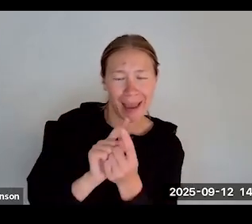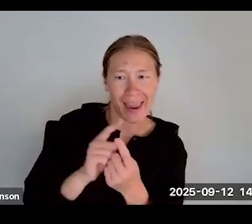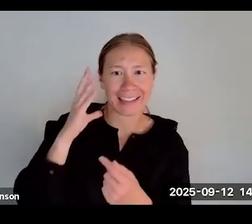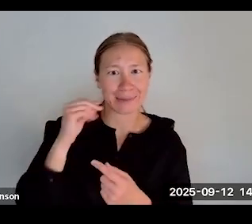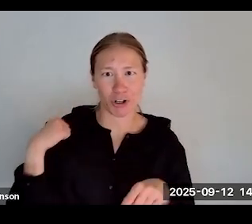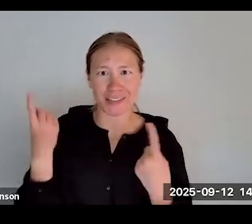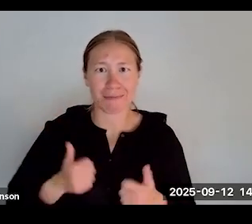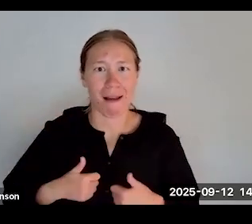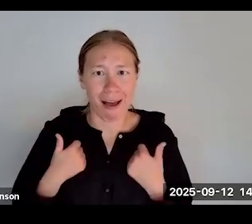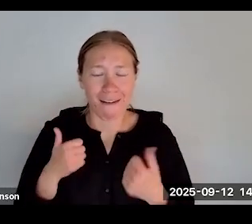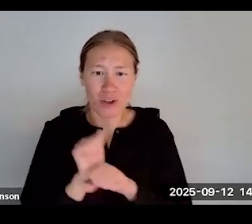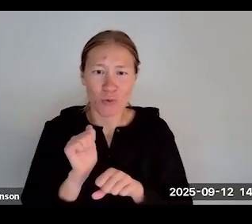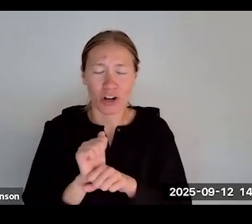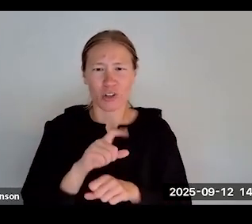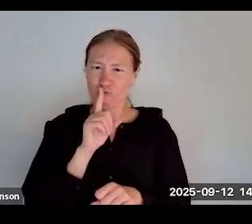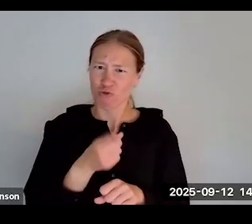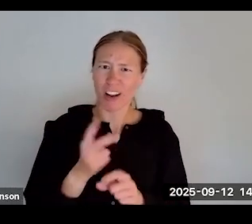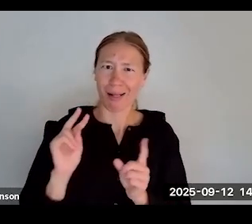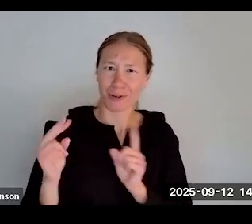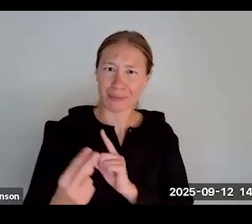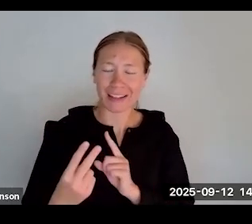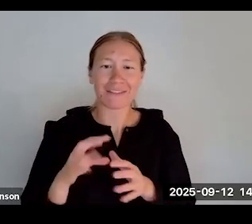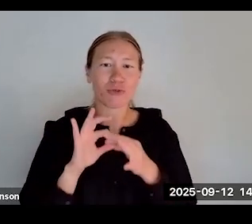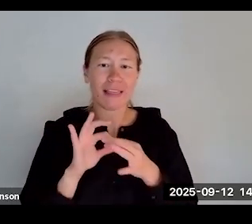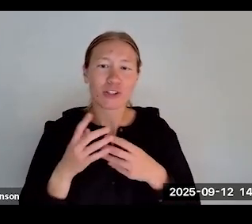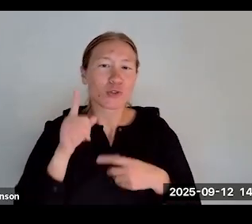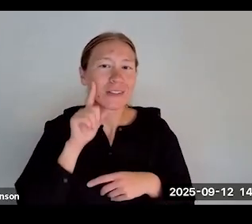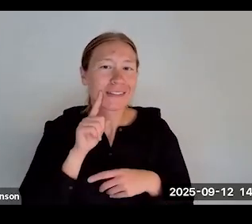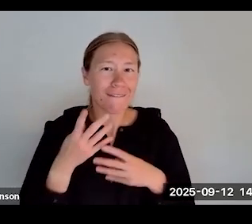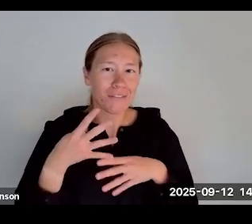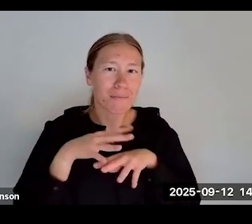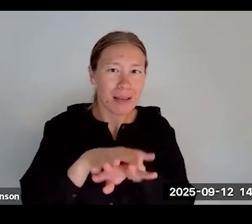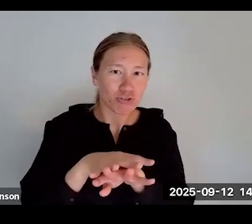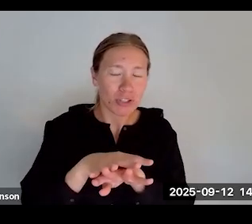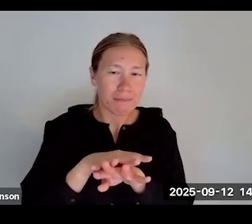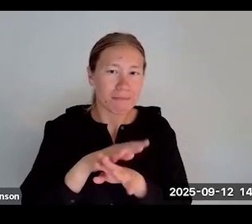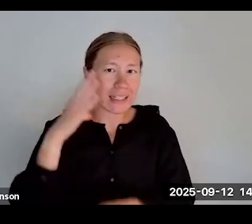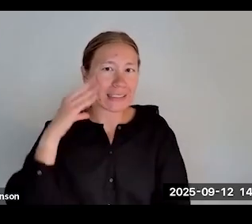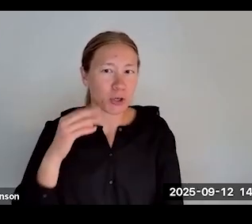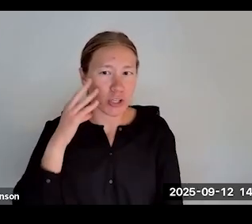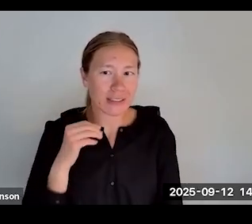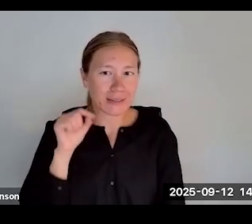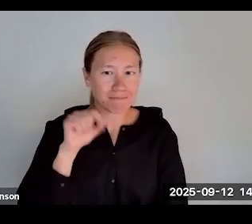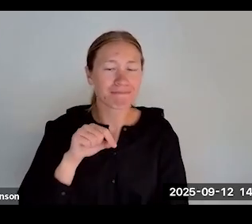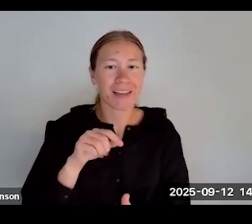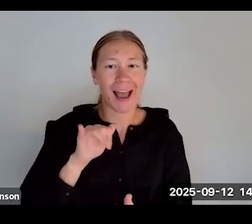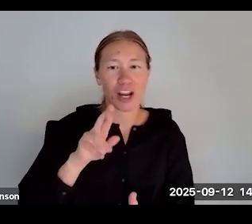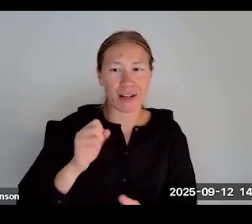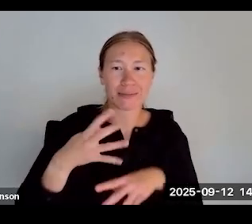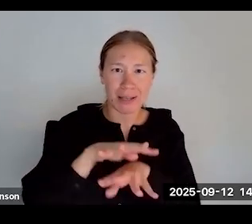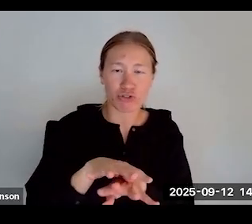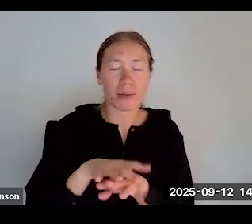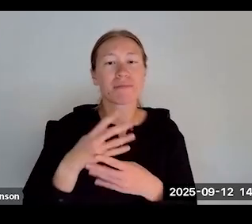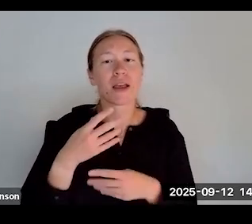realistic portrayal of a mainstreamed deaf experience. Mainstream means when a deaf child goes to a